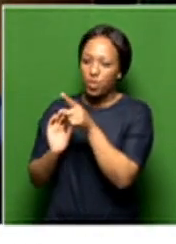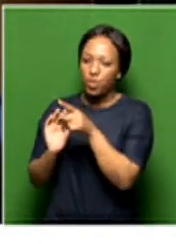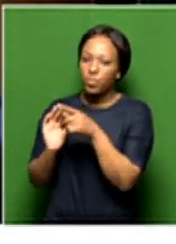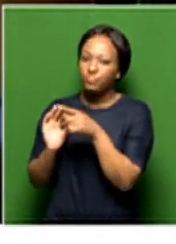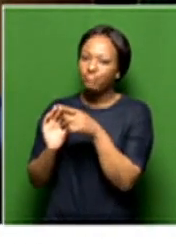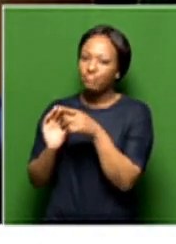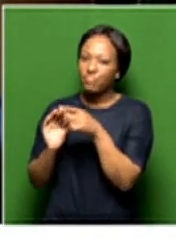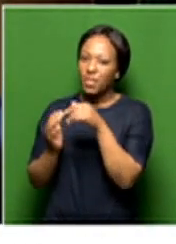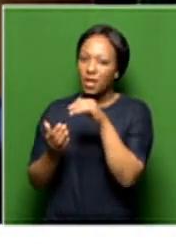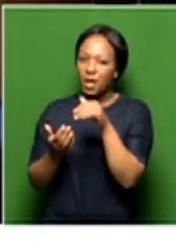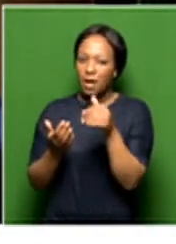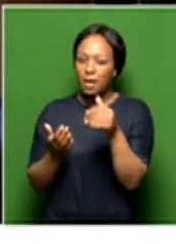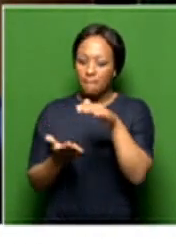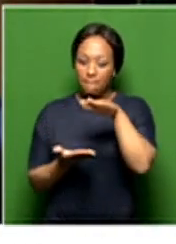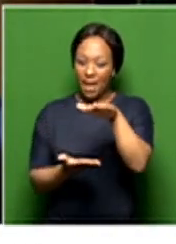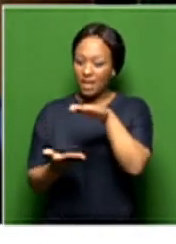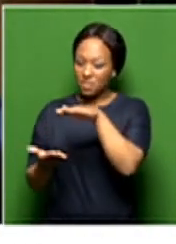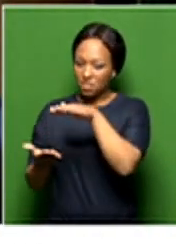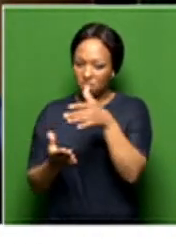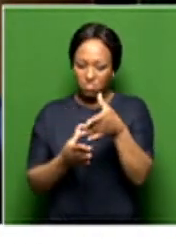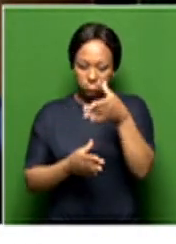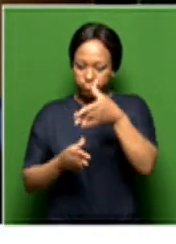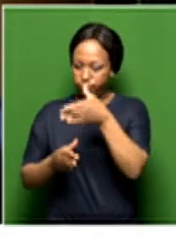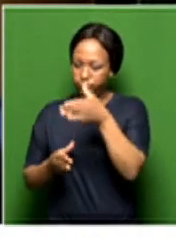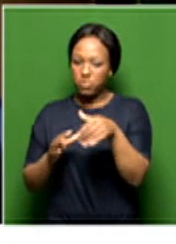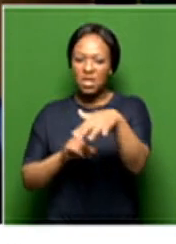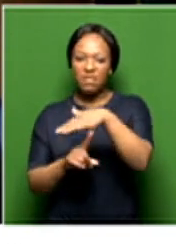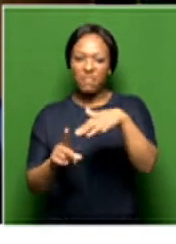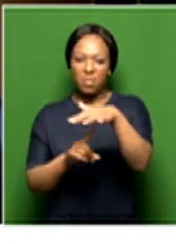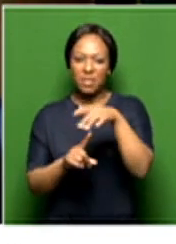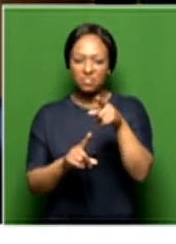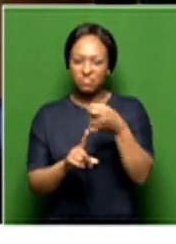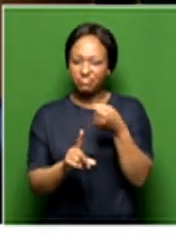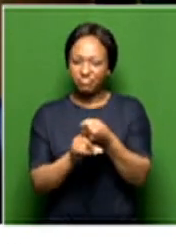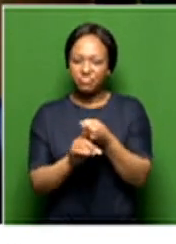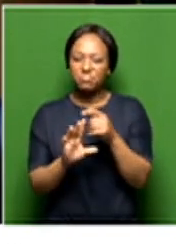that packaging has on the environment, and which types of packaging are those?